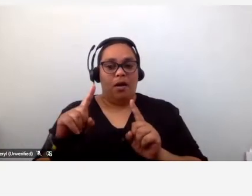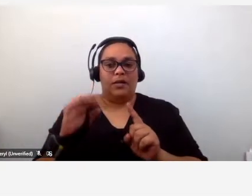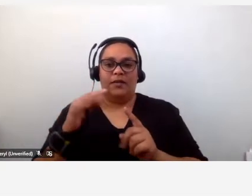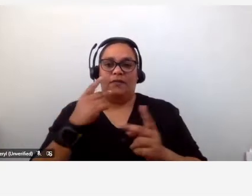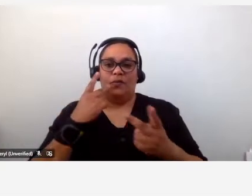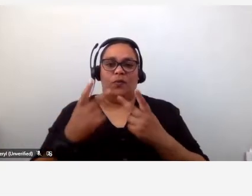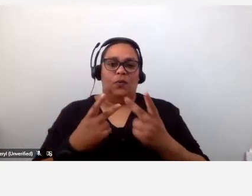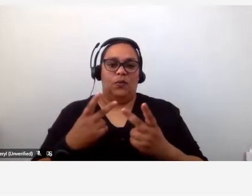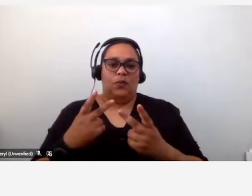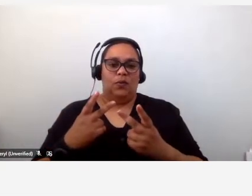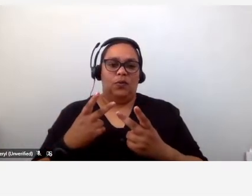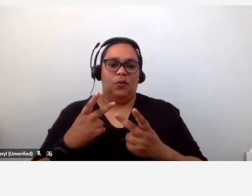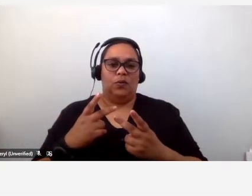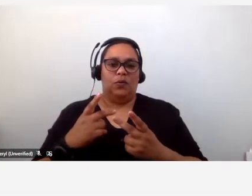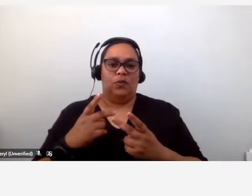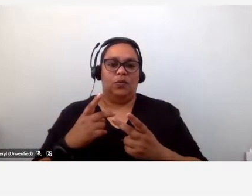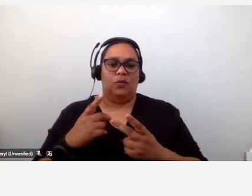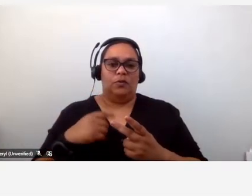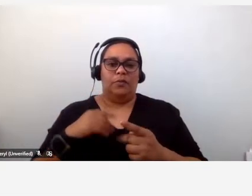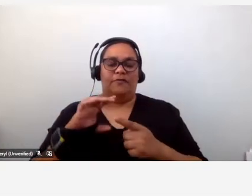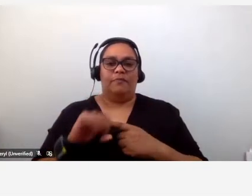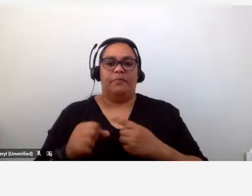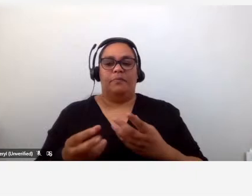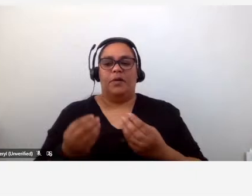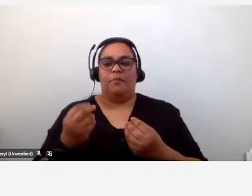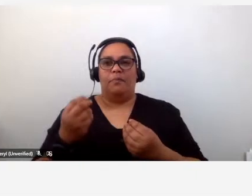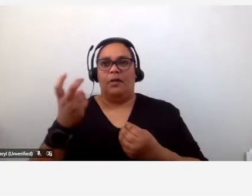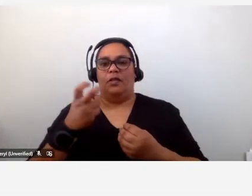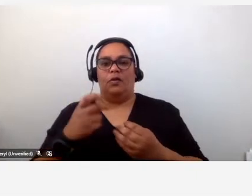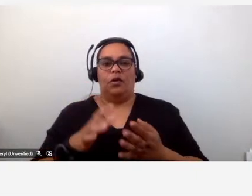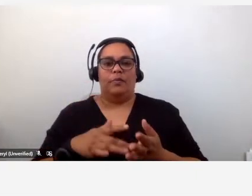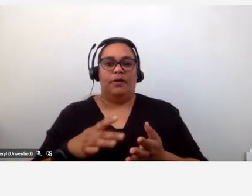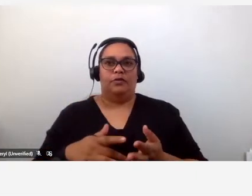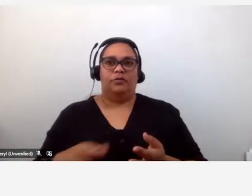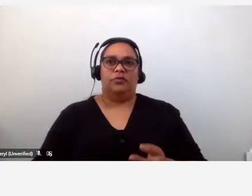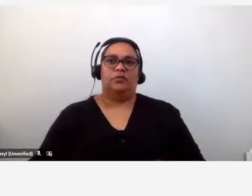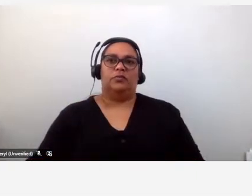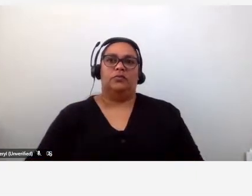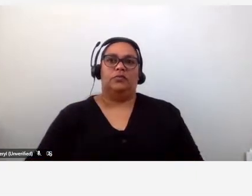look at, just find the page,